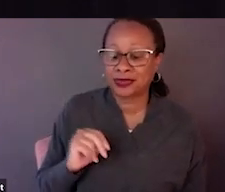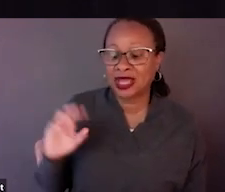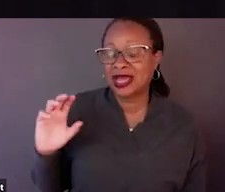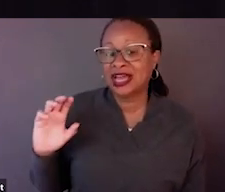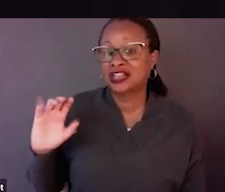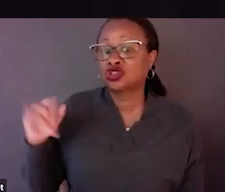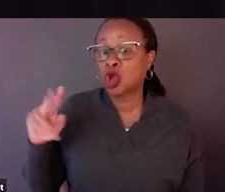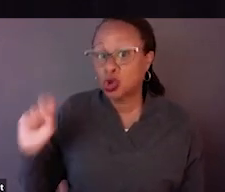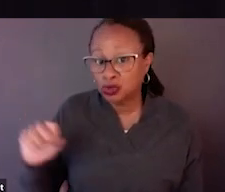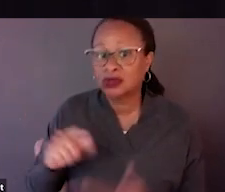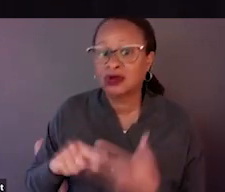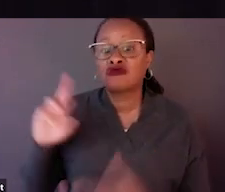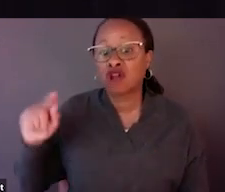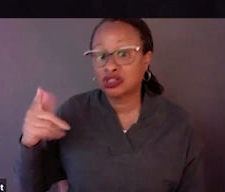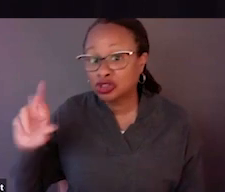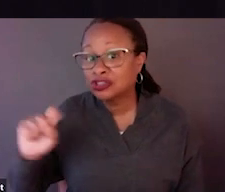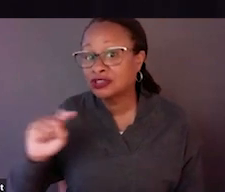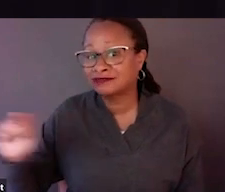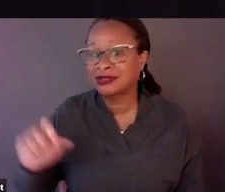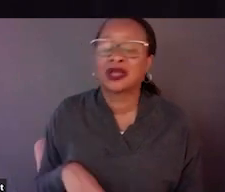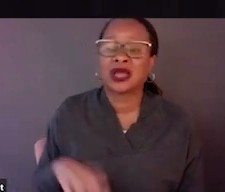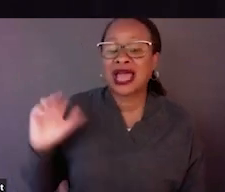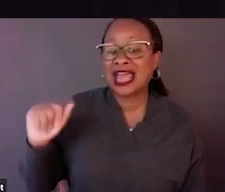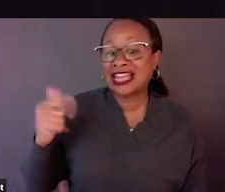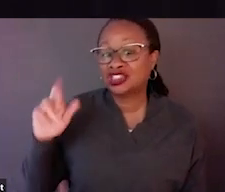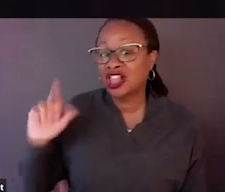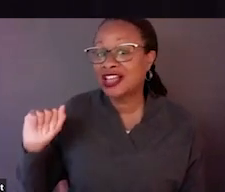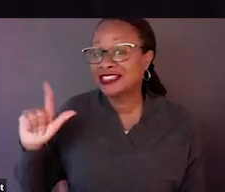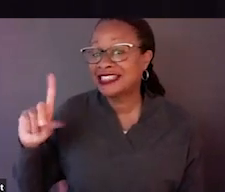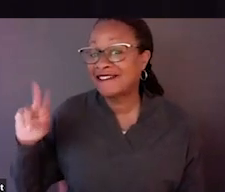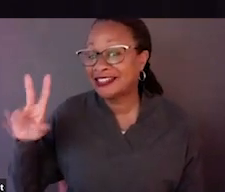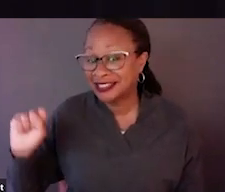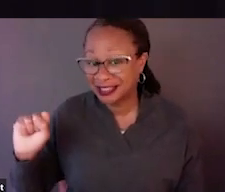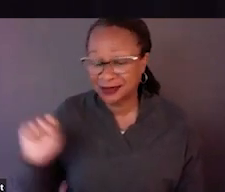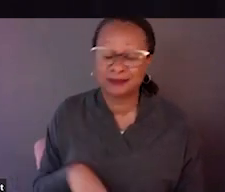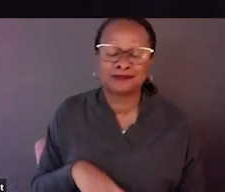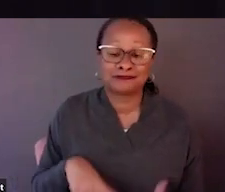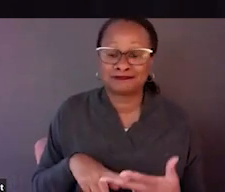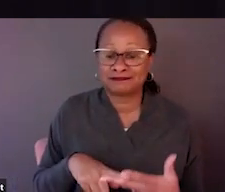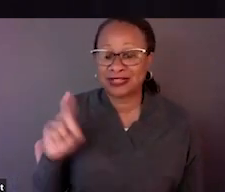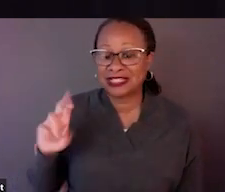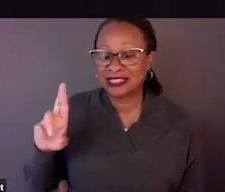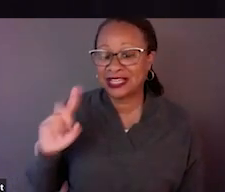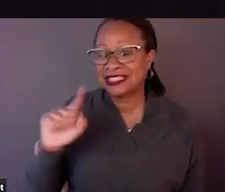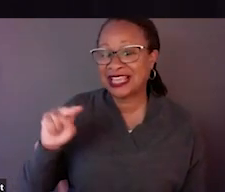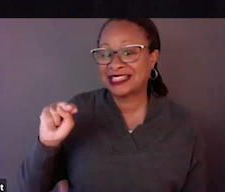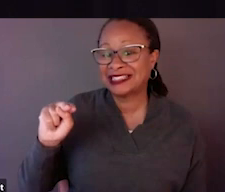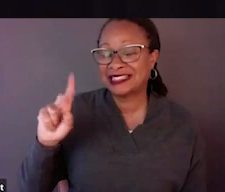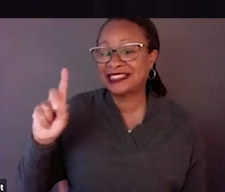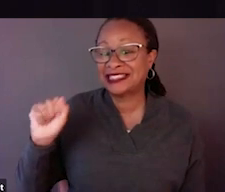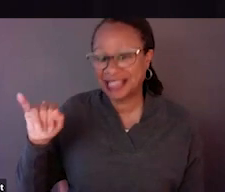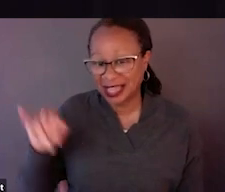E. Jones Rogers, Dr. Angela Davis, Dr. Zende, who the book